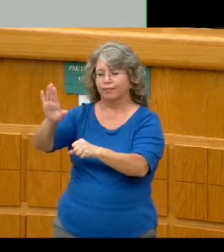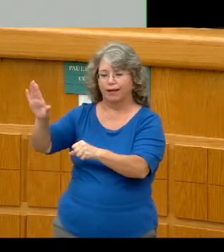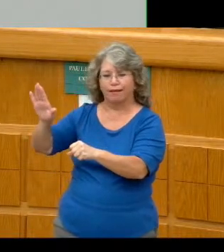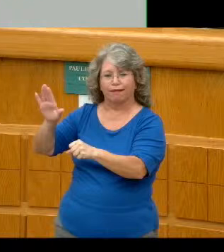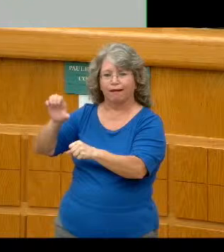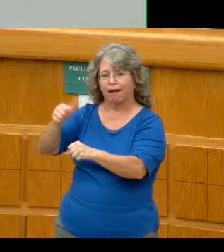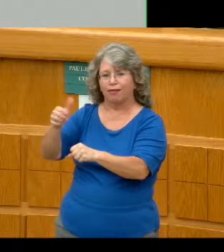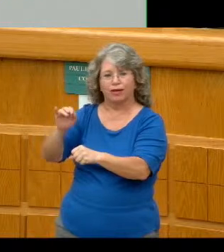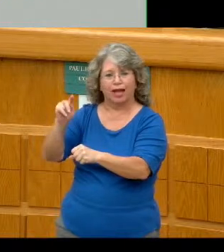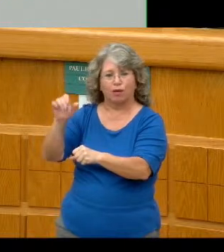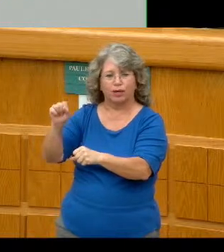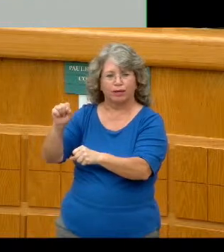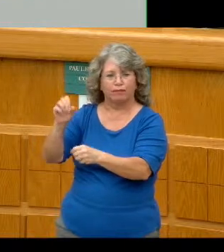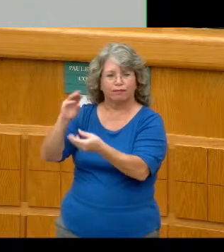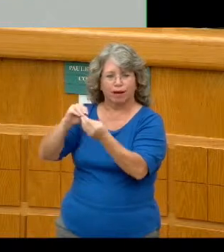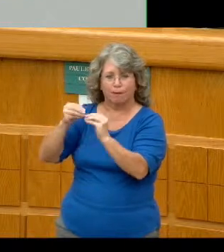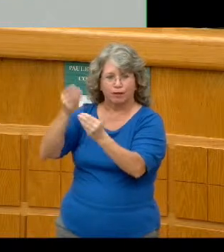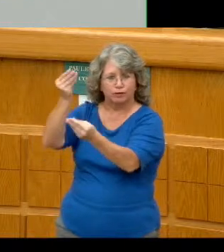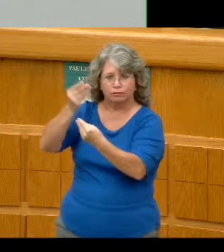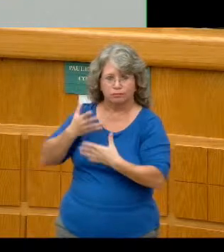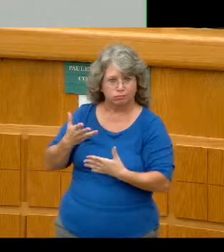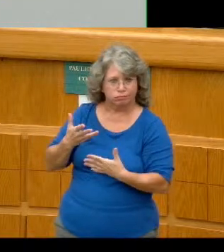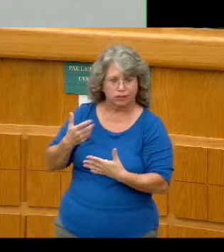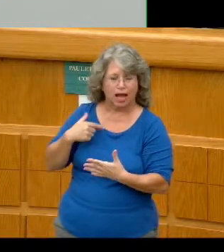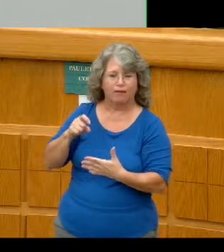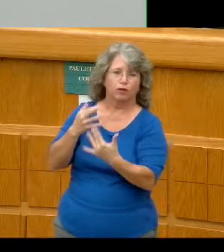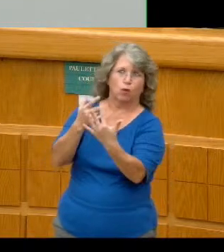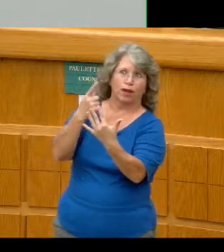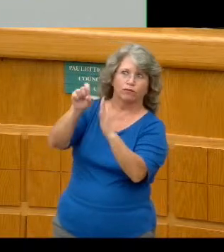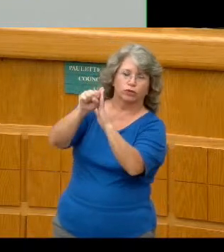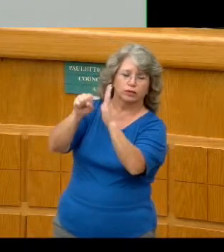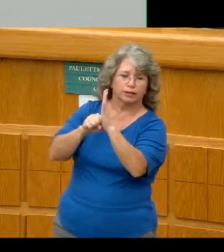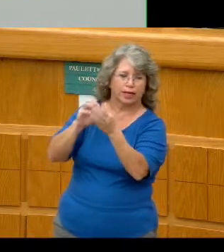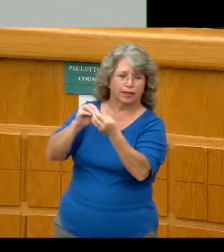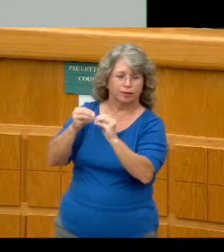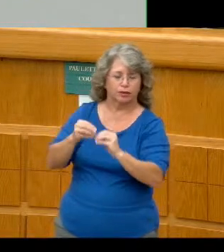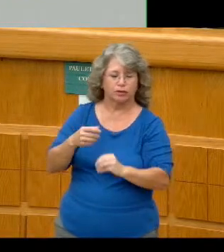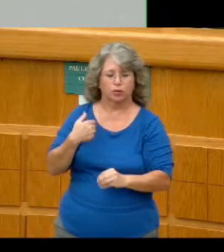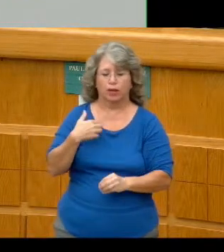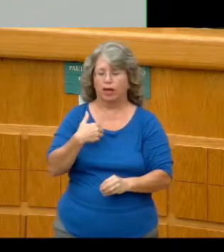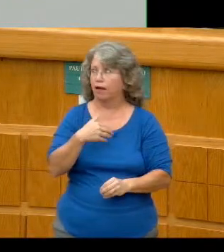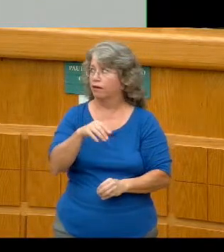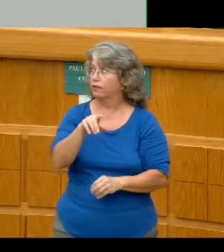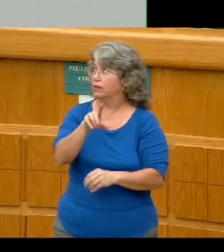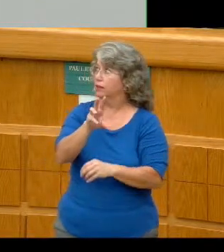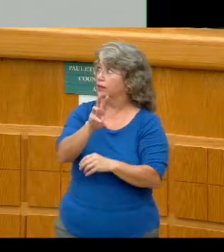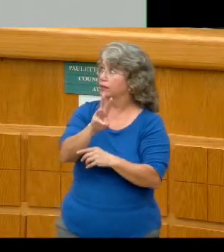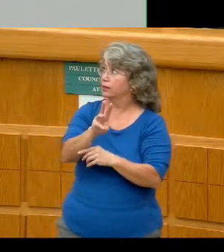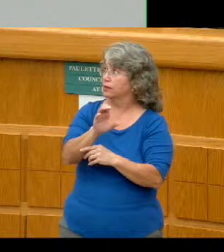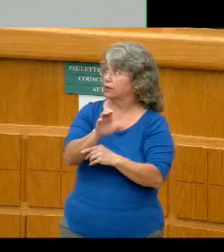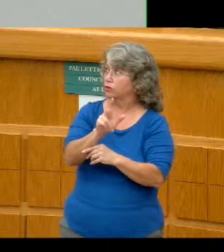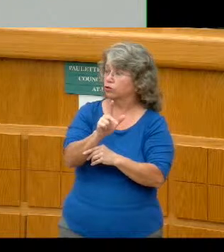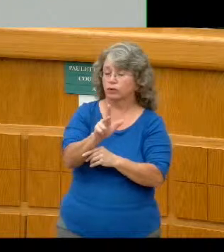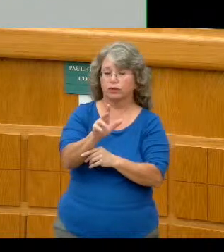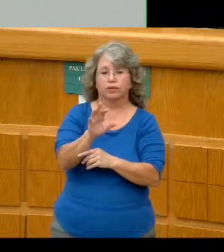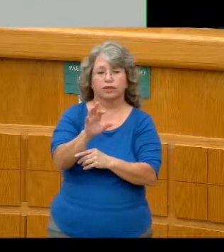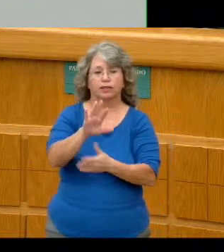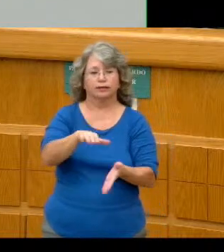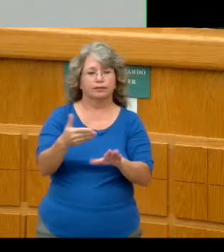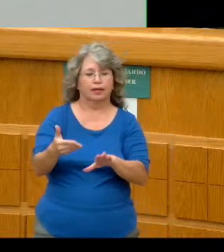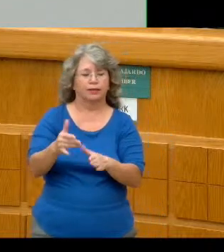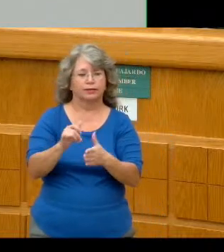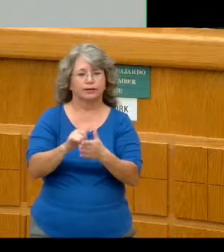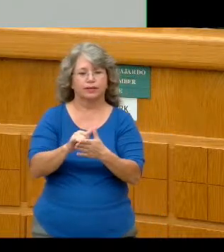Nueces County. So given all that, we're at 603 fatalities. That's 39 more than we had last week at this